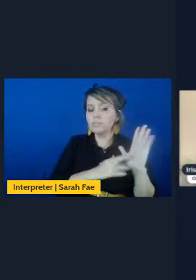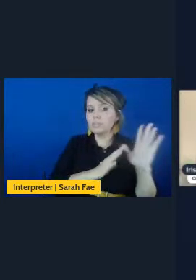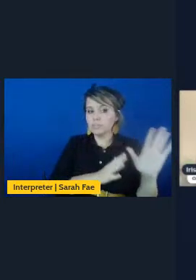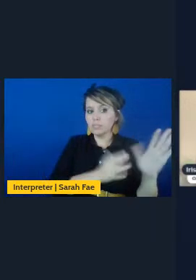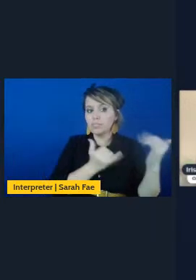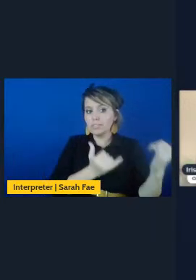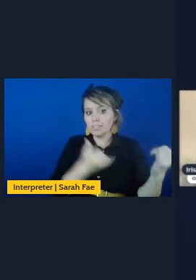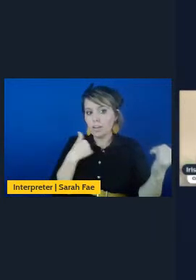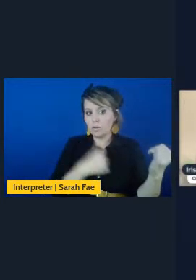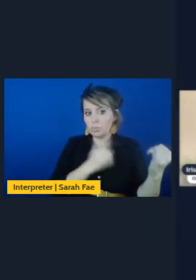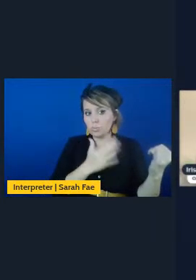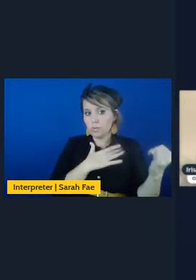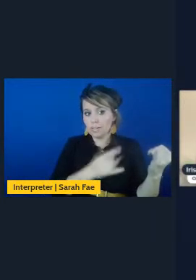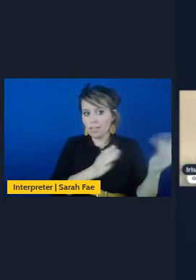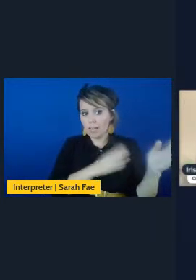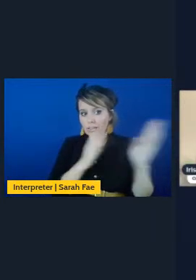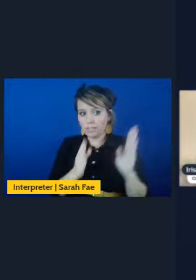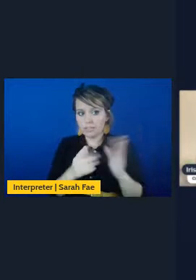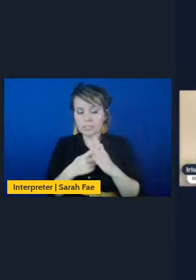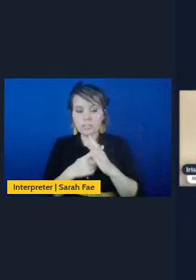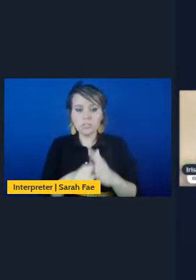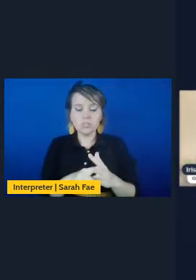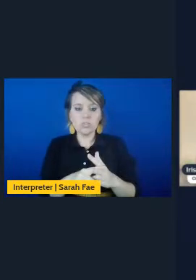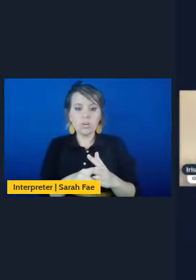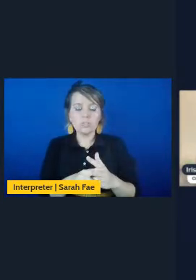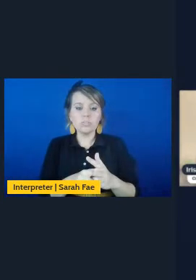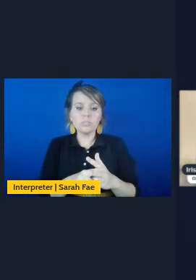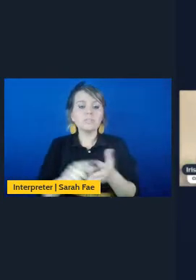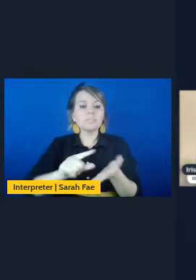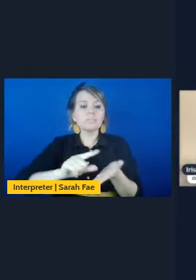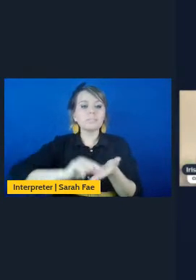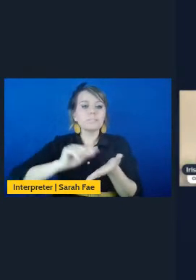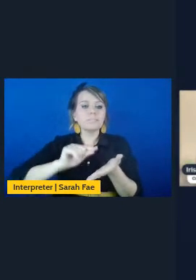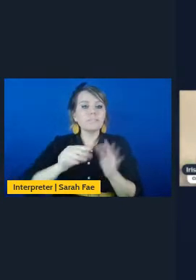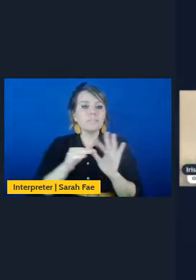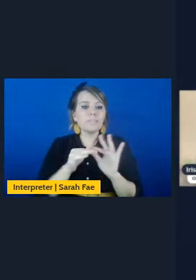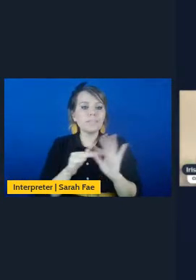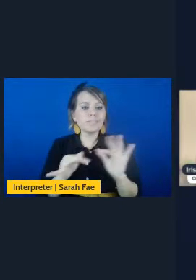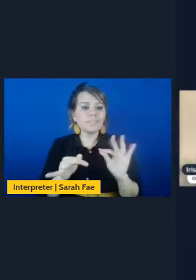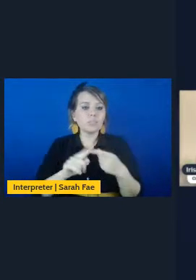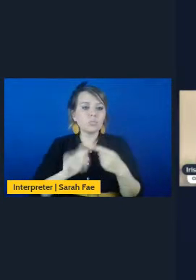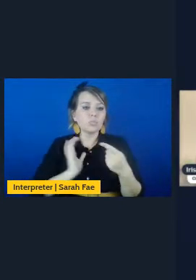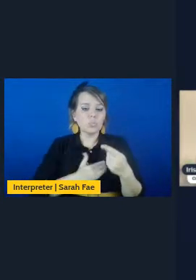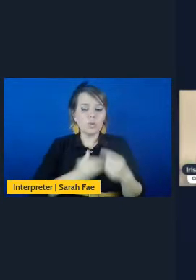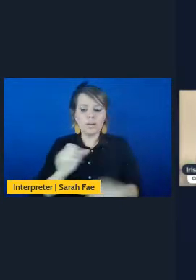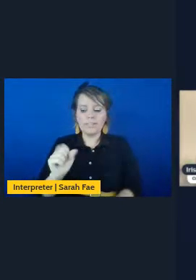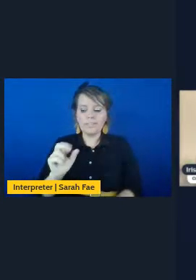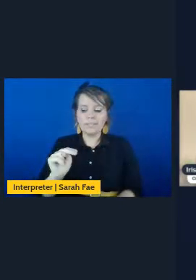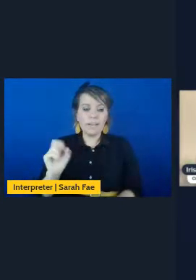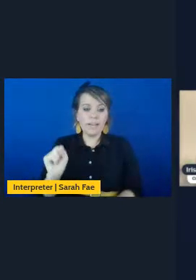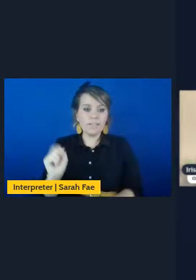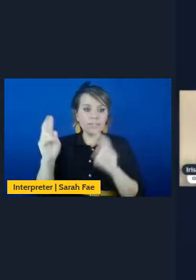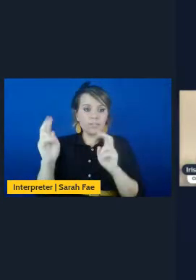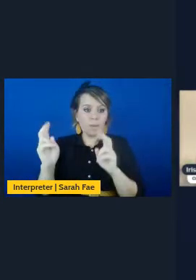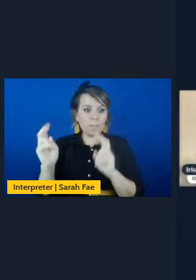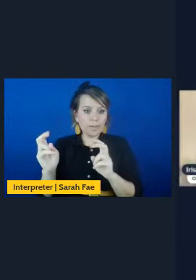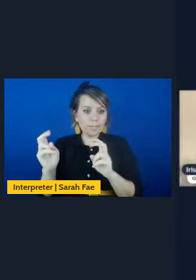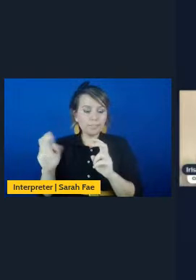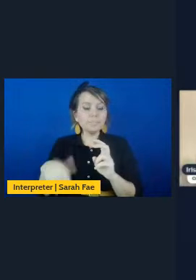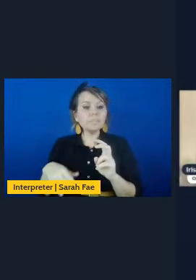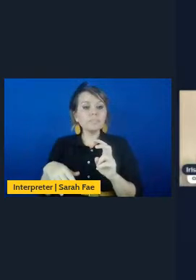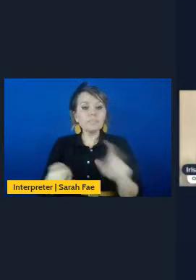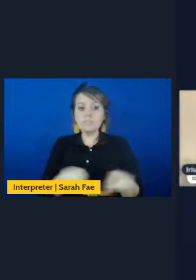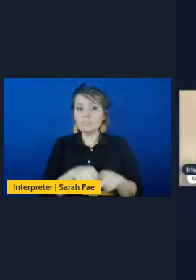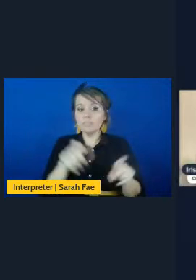would like to start by publishing a message to our SNS topic. And as the